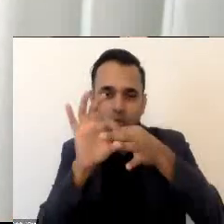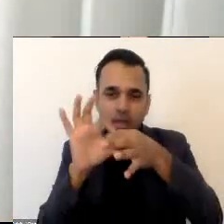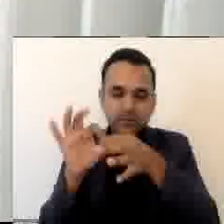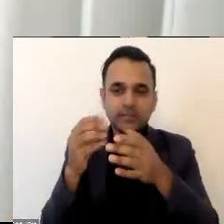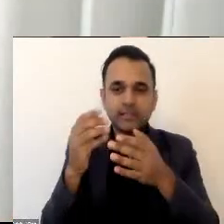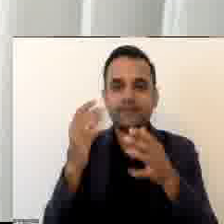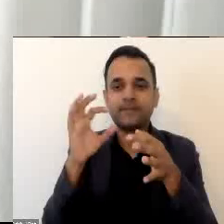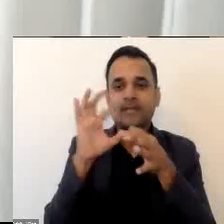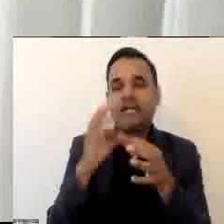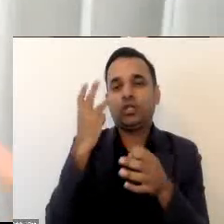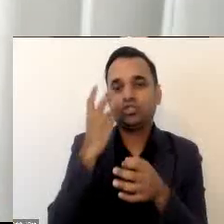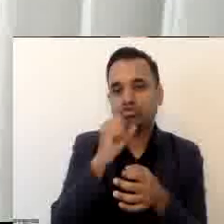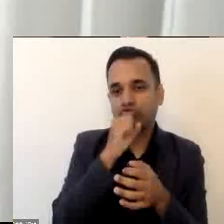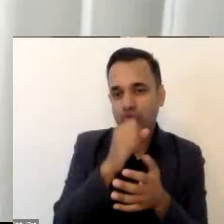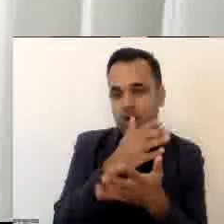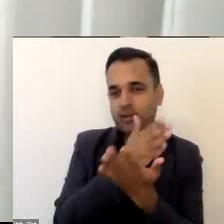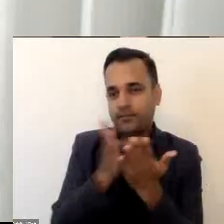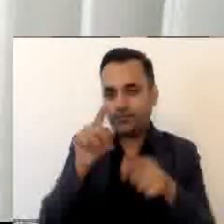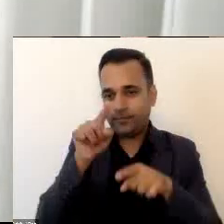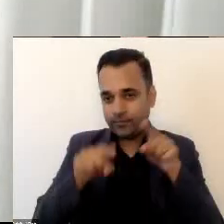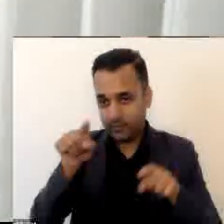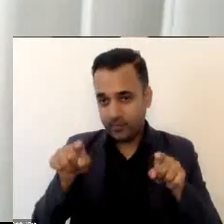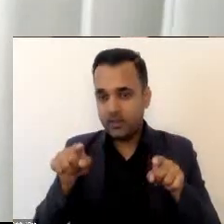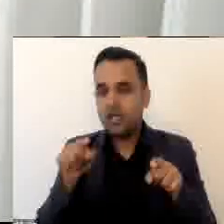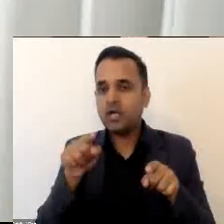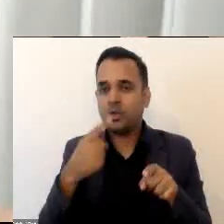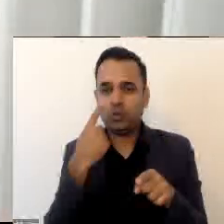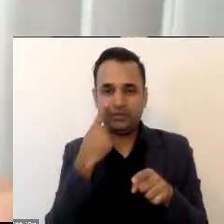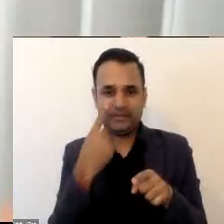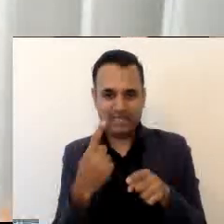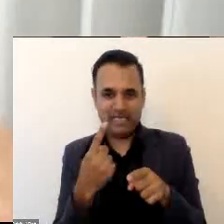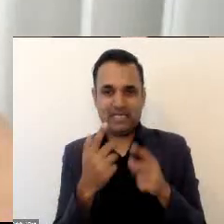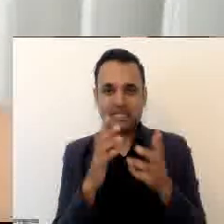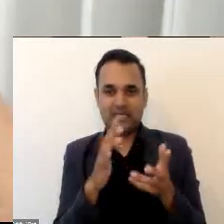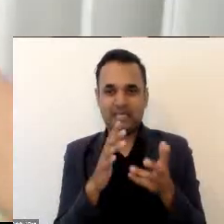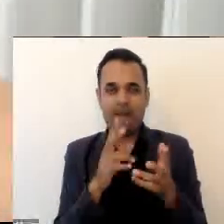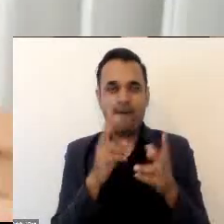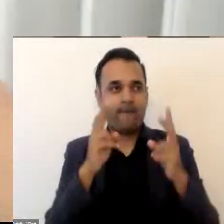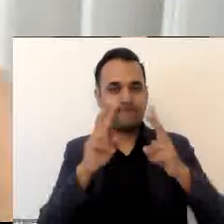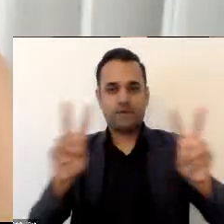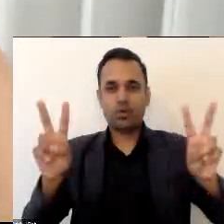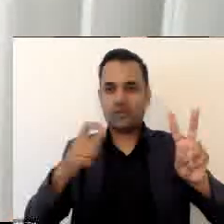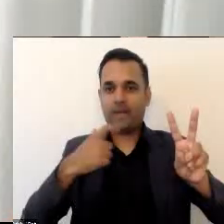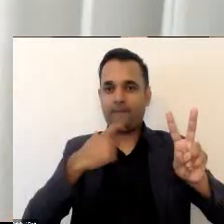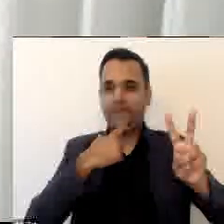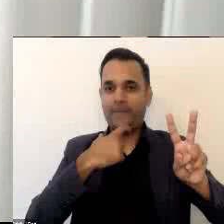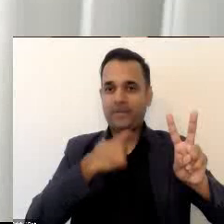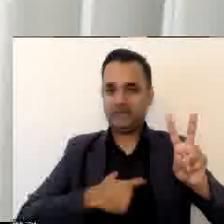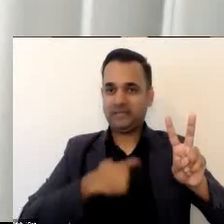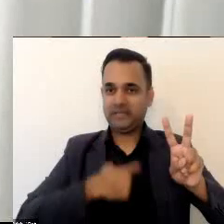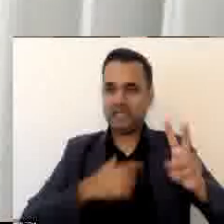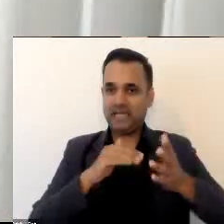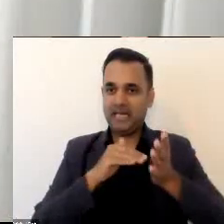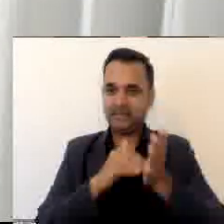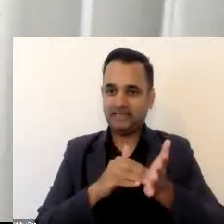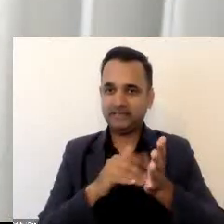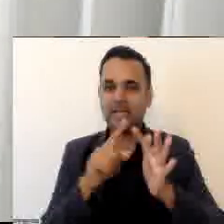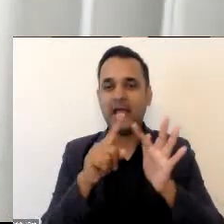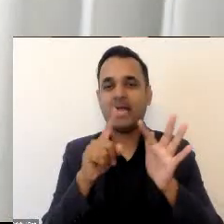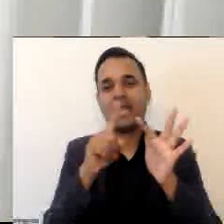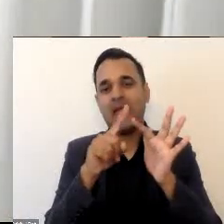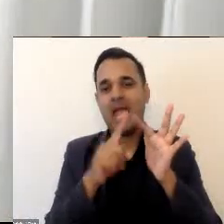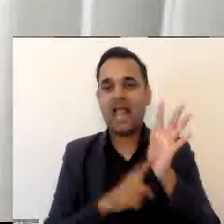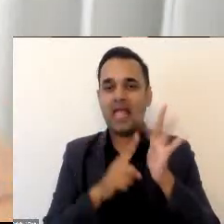conducting research in terms of sort of understanding this space. And actually, we realized, you know, if you analyze it further, you would hear the words